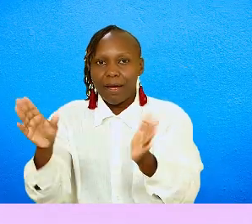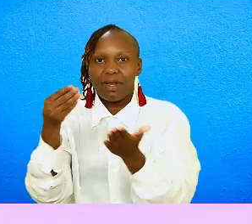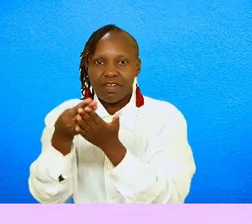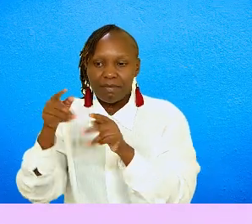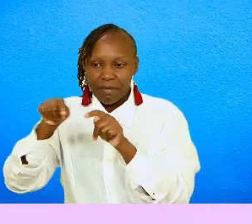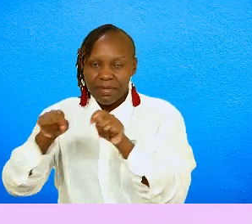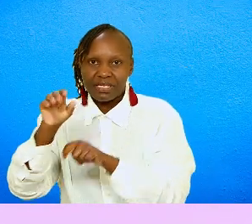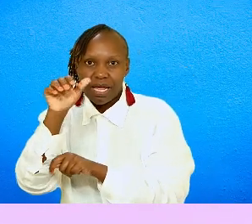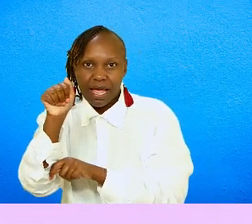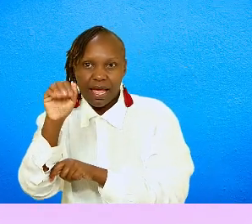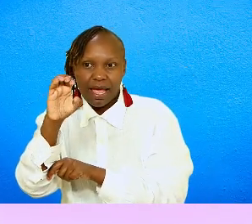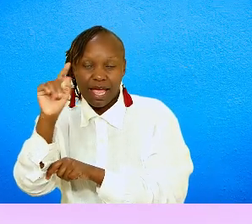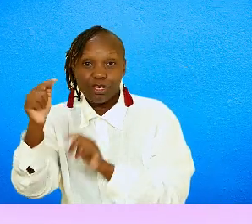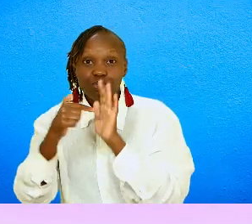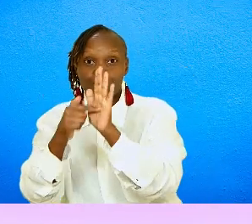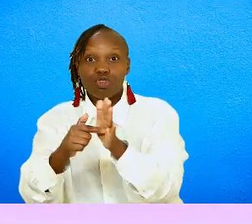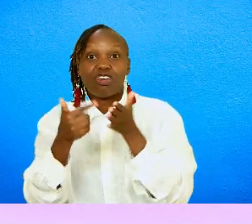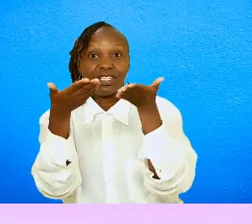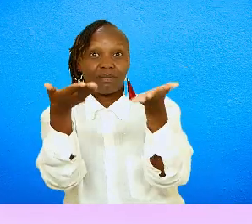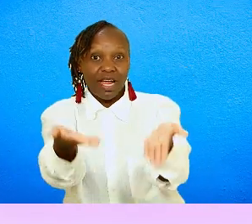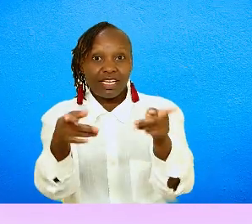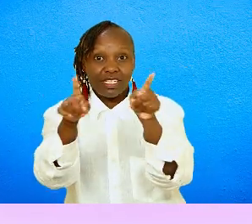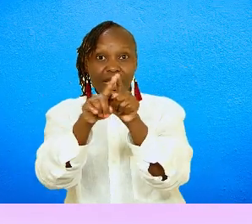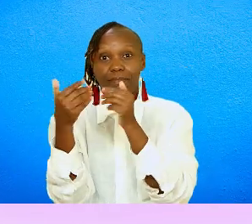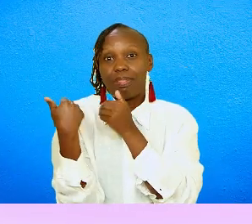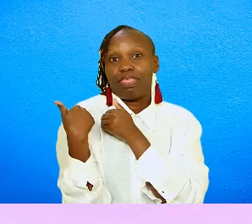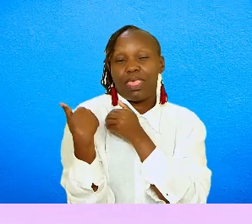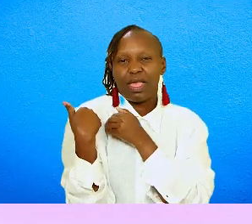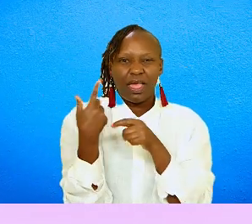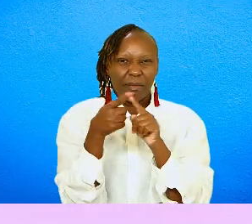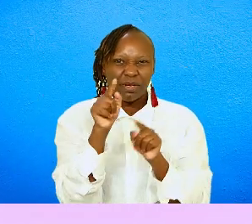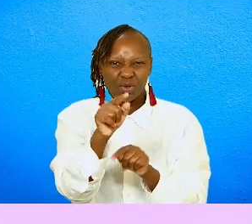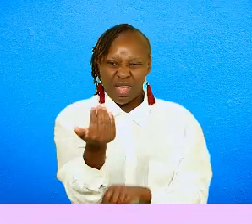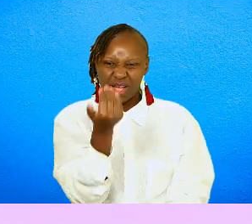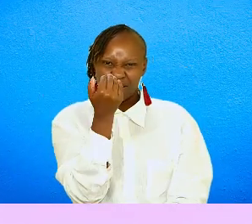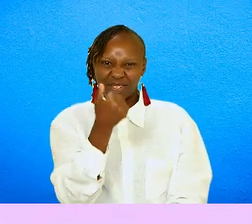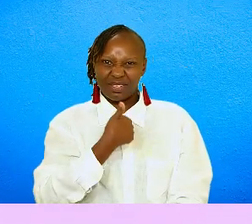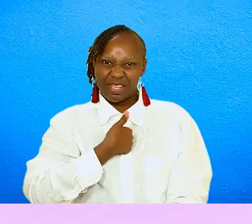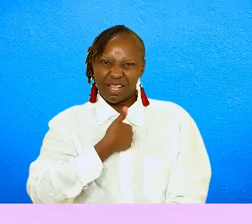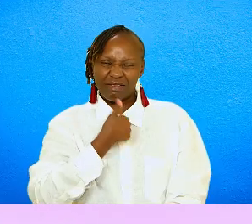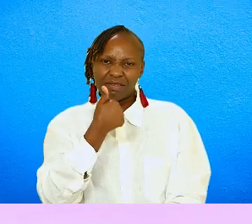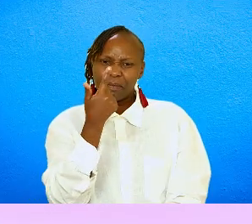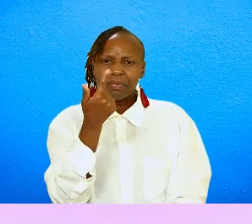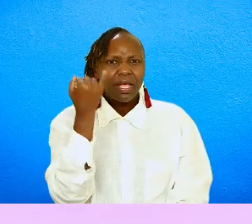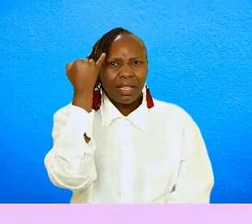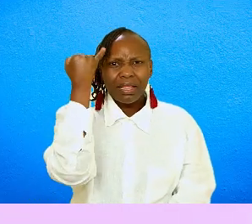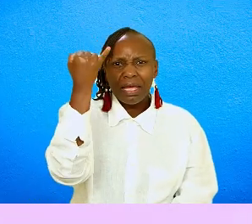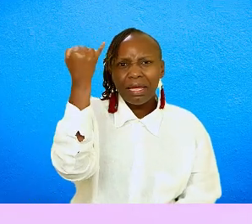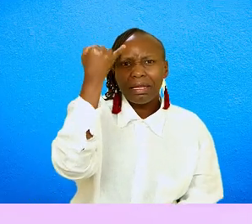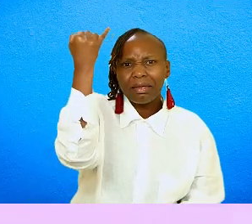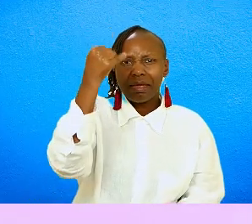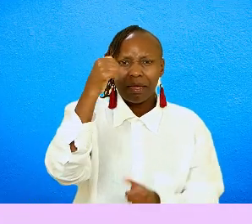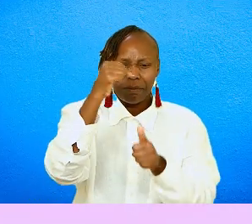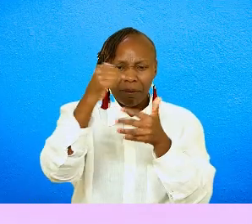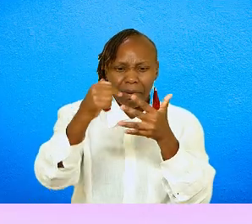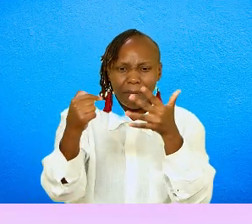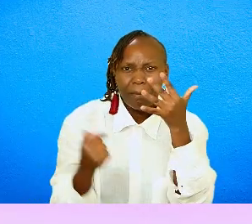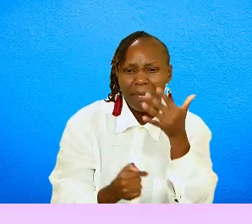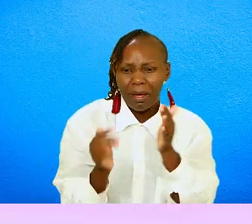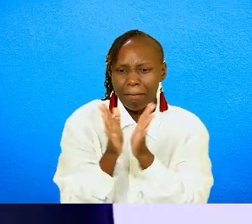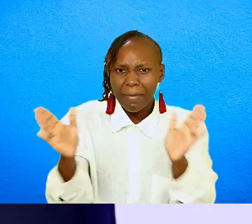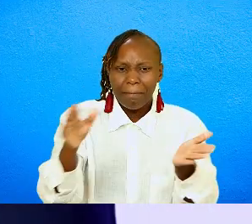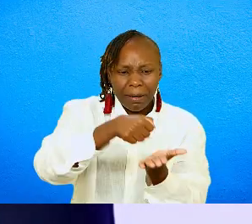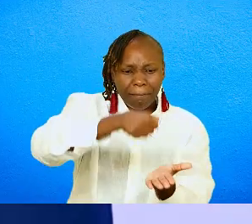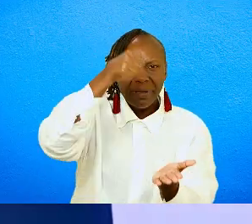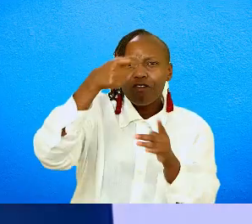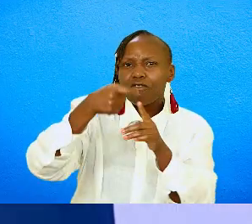to ensure transparency and accountability. But you may ask yourself, where do the ideas, priorities, and interests that make these public budgets come